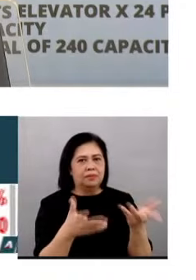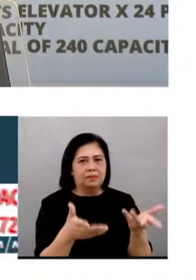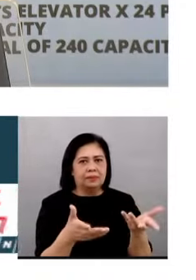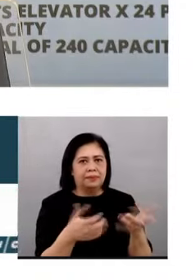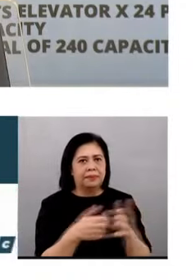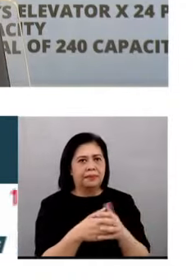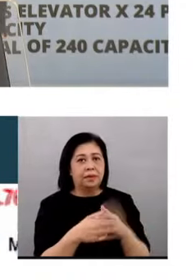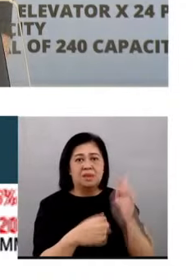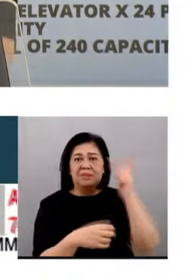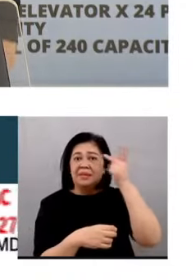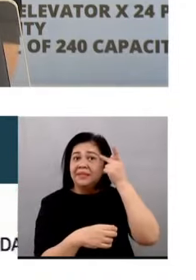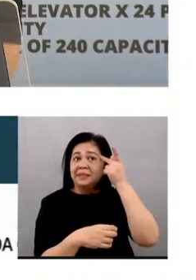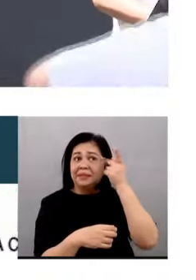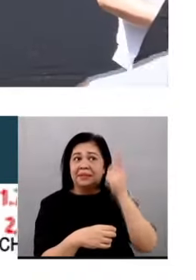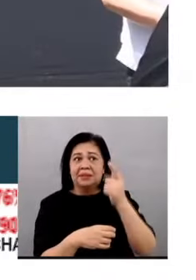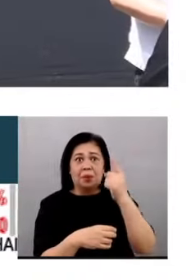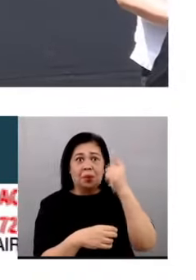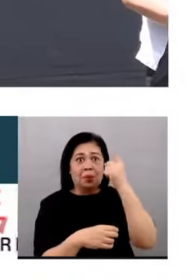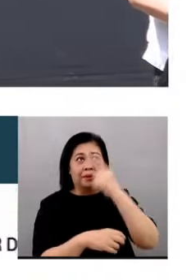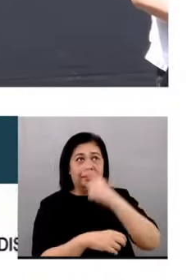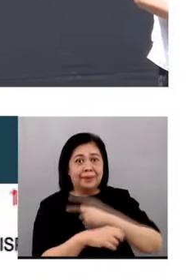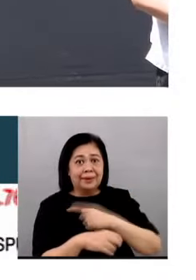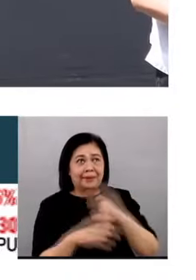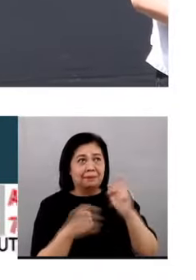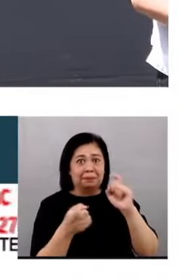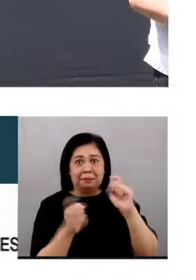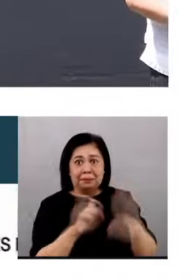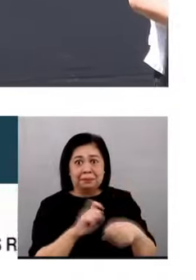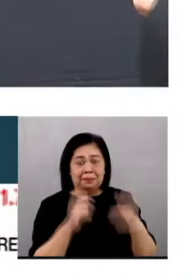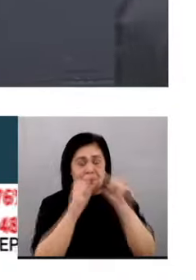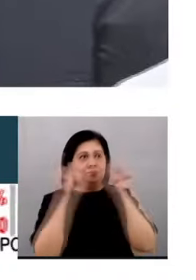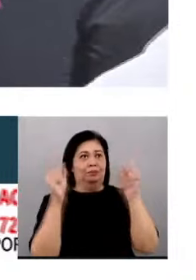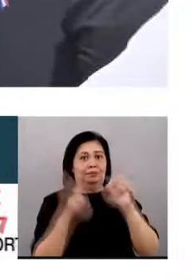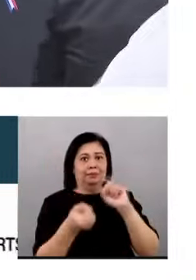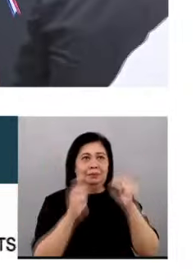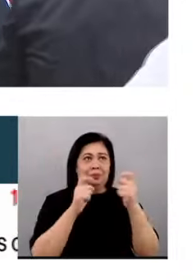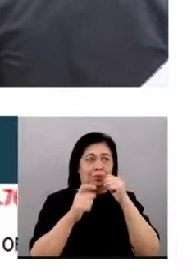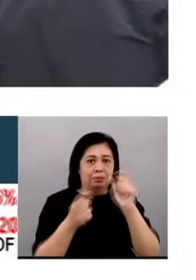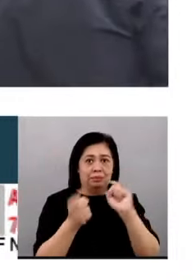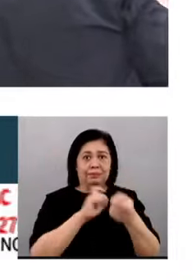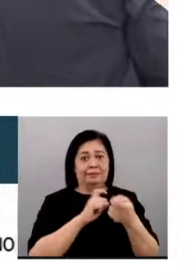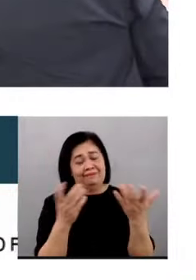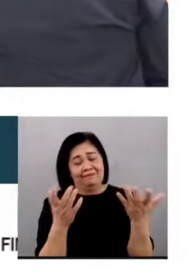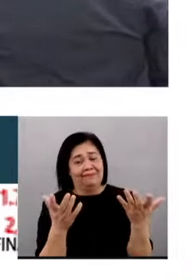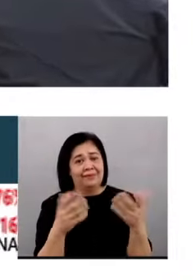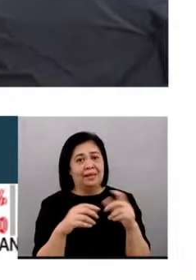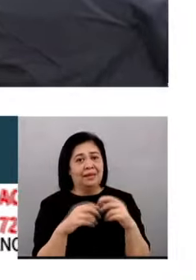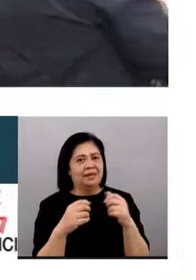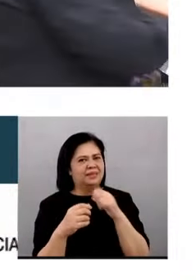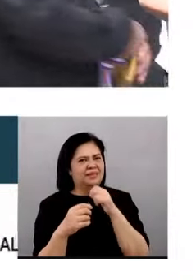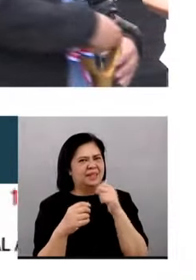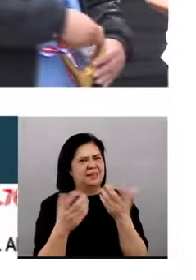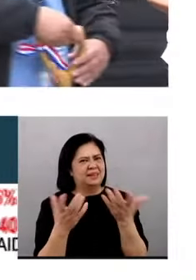in politics, a day is long, right? I mean, you can have a surprise the next day. So that's also not a